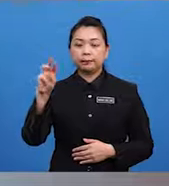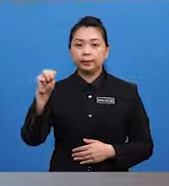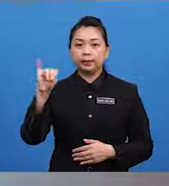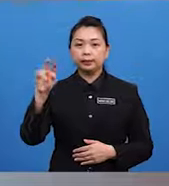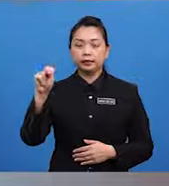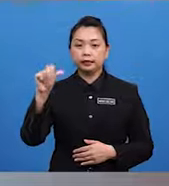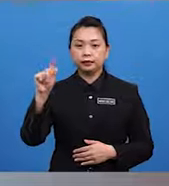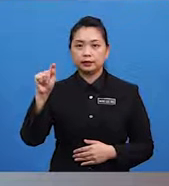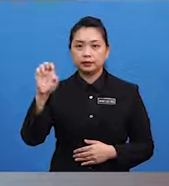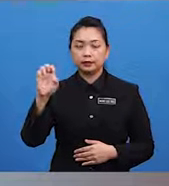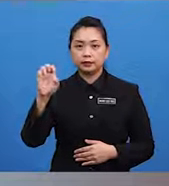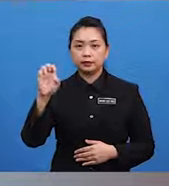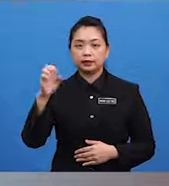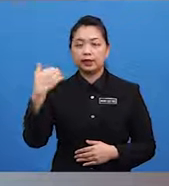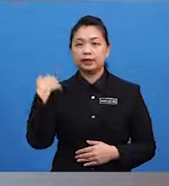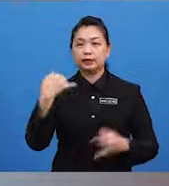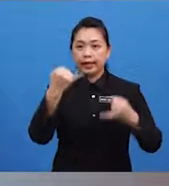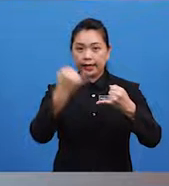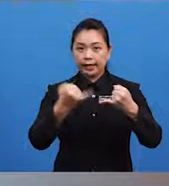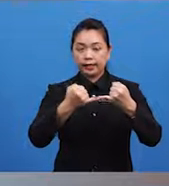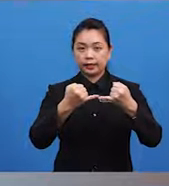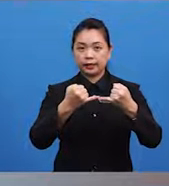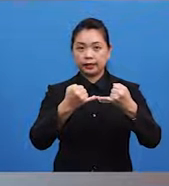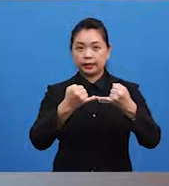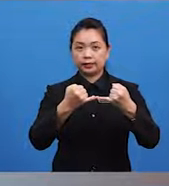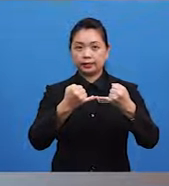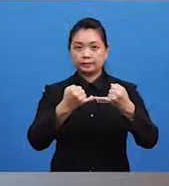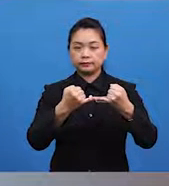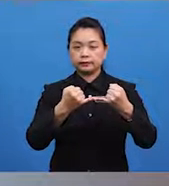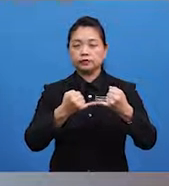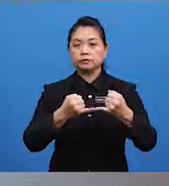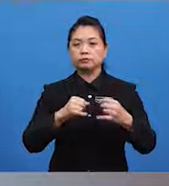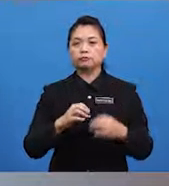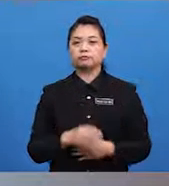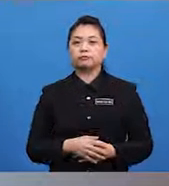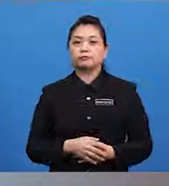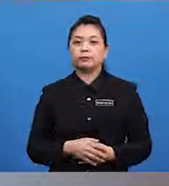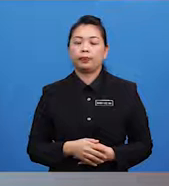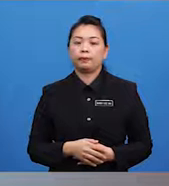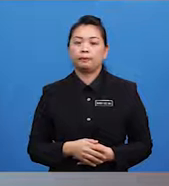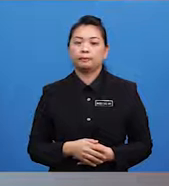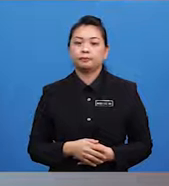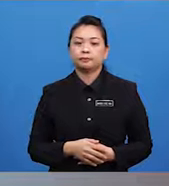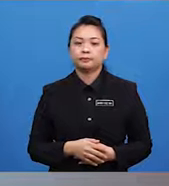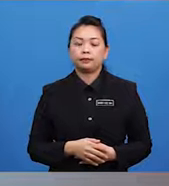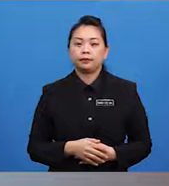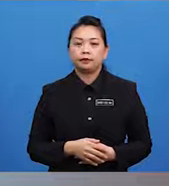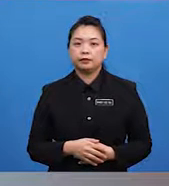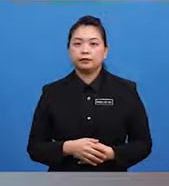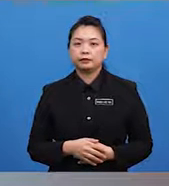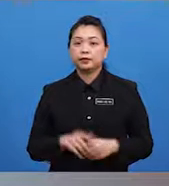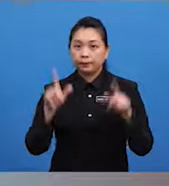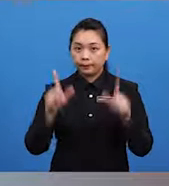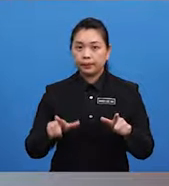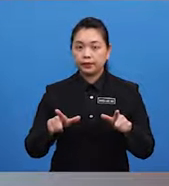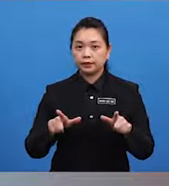of the paragraph, which reads, they will rather place it on stalls close to the open air than